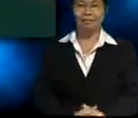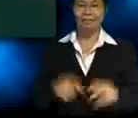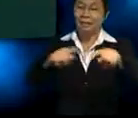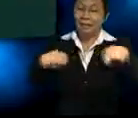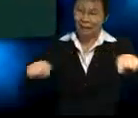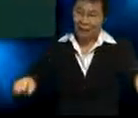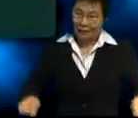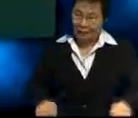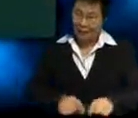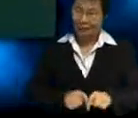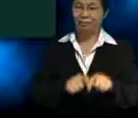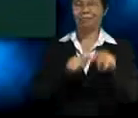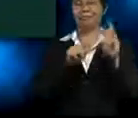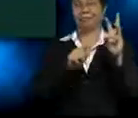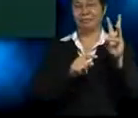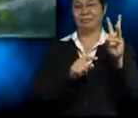lake,